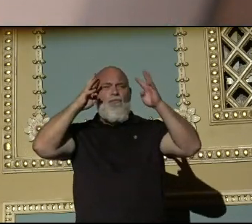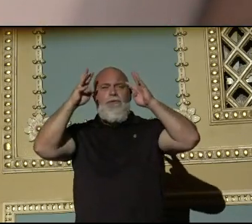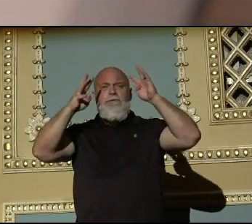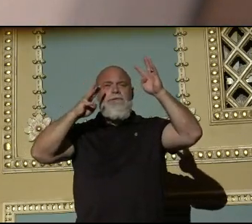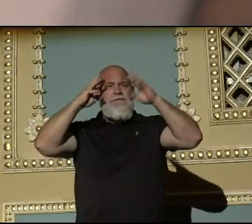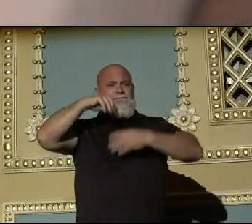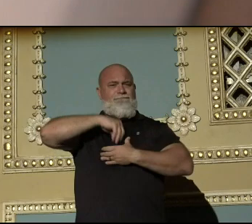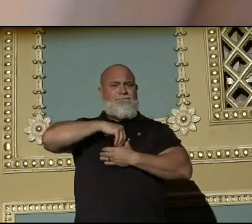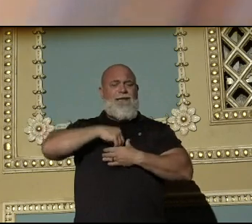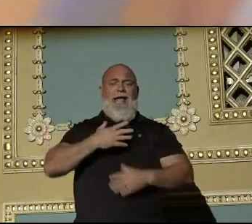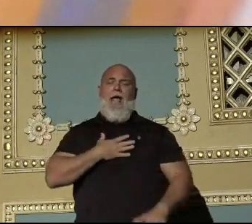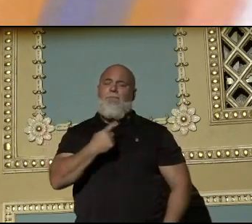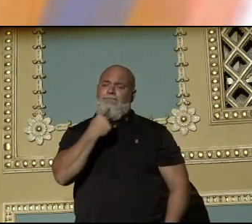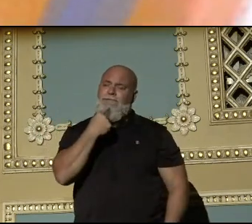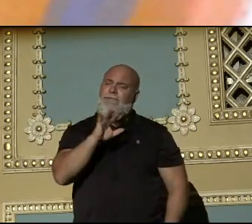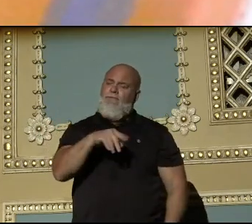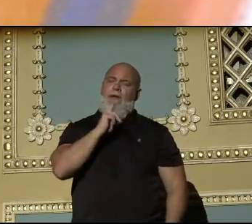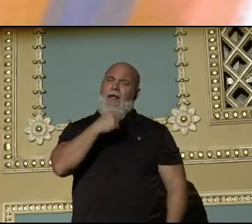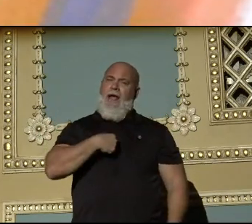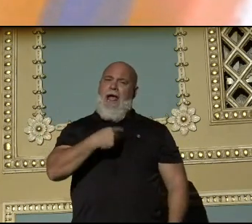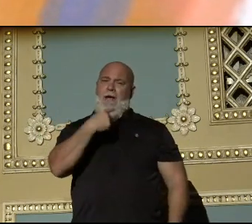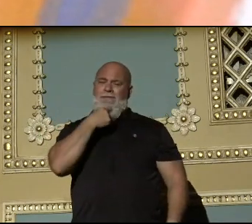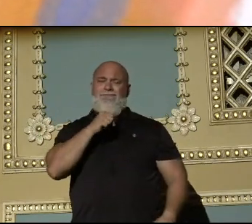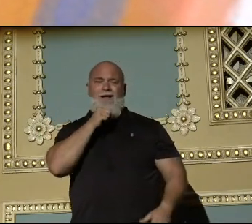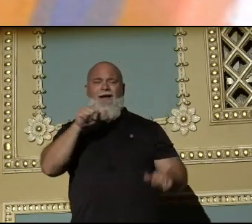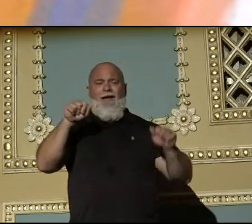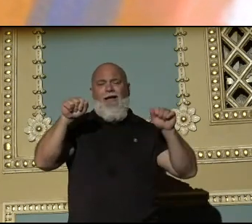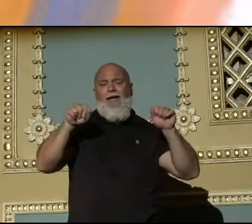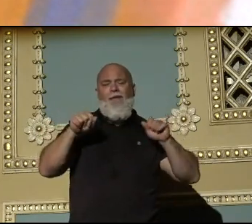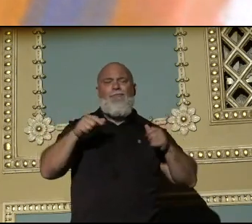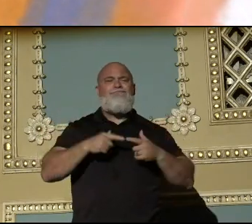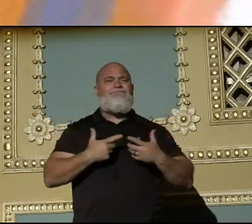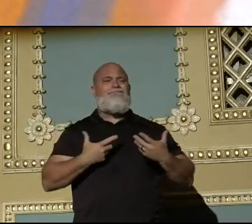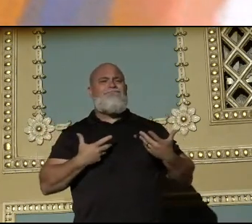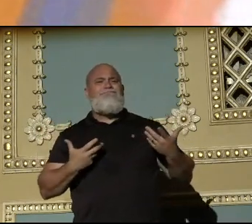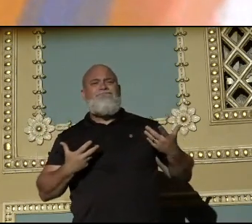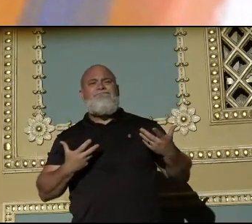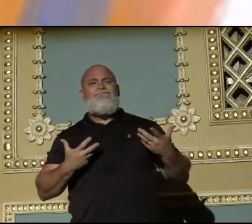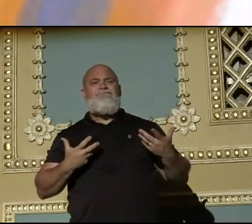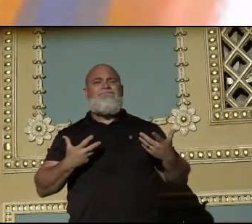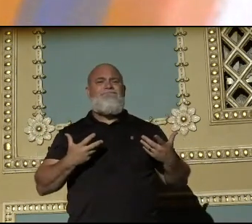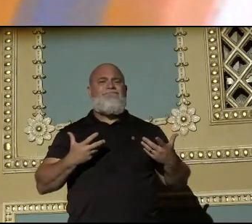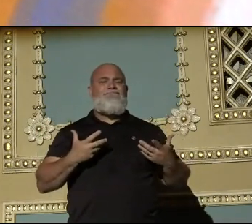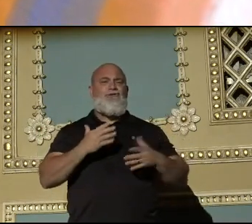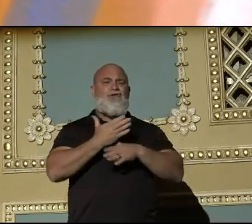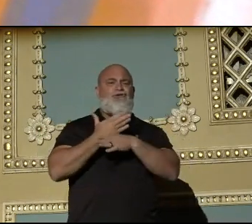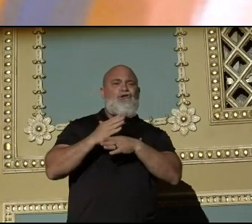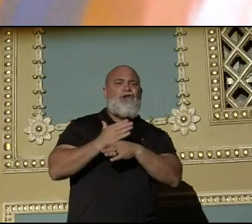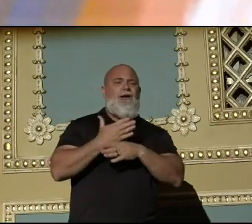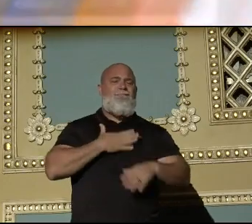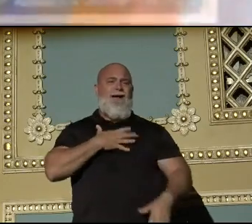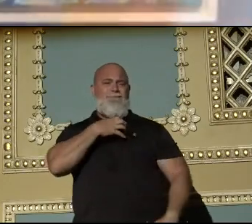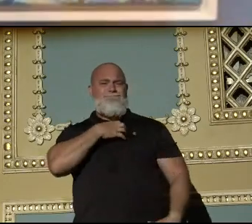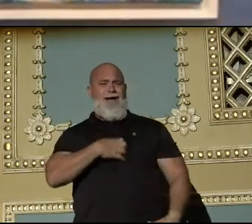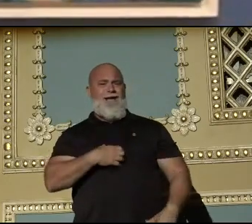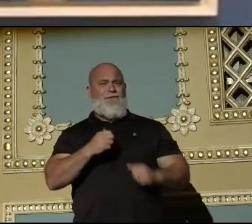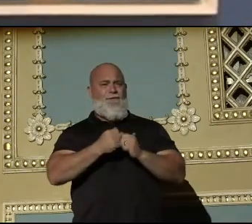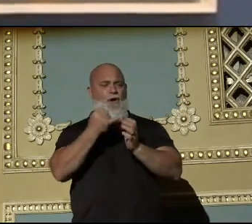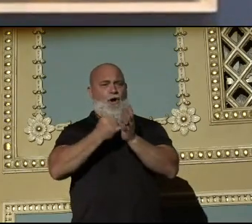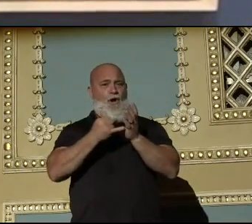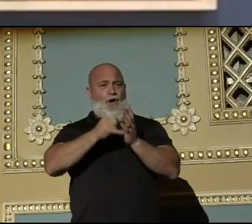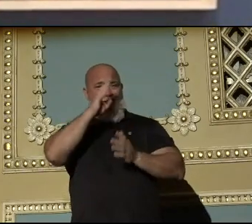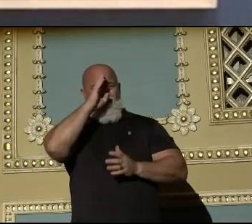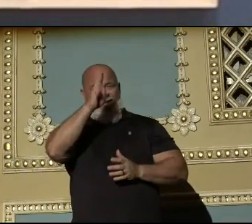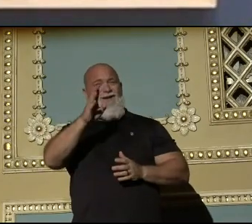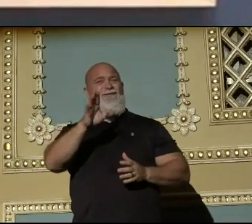miss not being able to share my passion for art directly. But that's coming, that'll come back